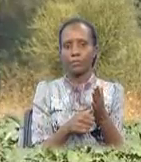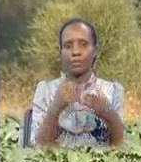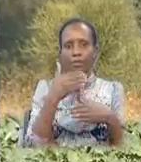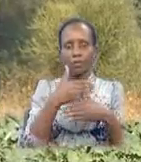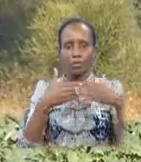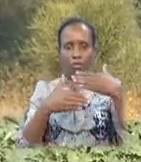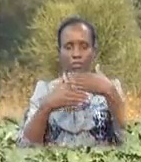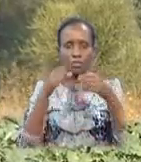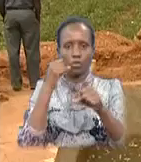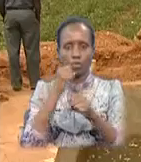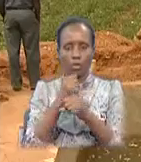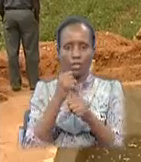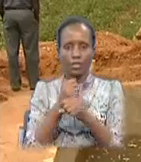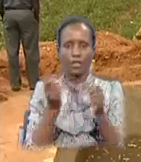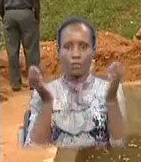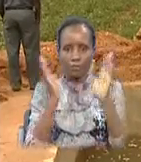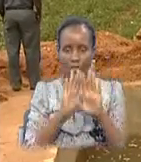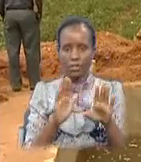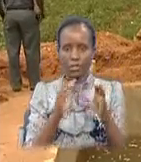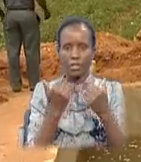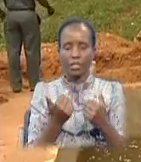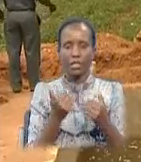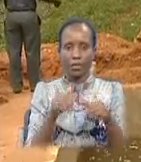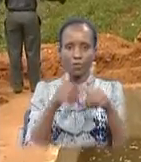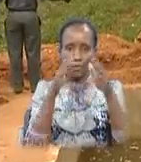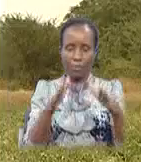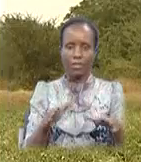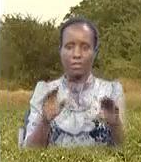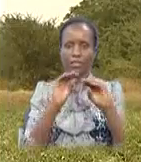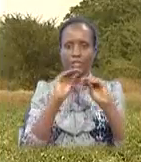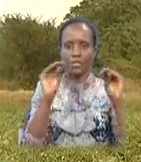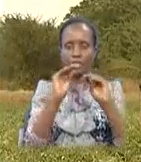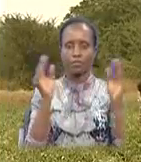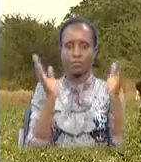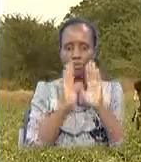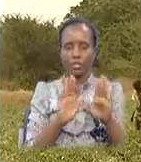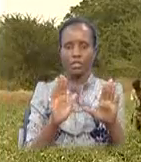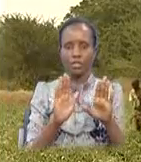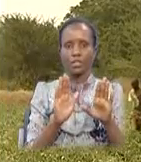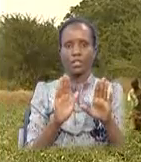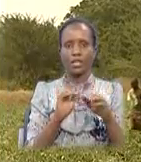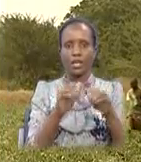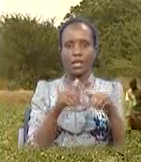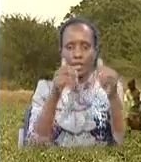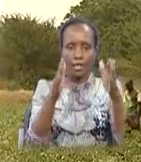Construction works are over and farmers have been trained. The Agriculture